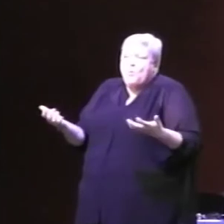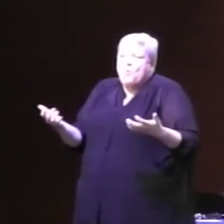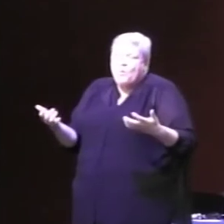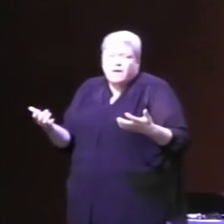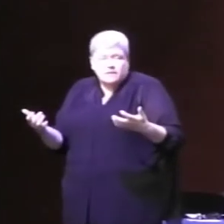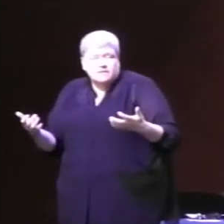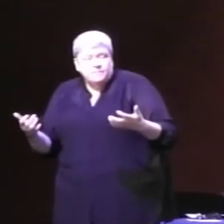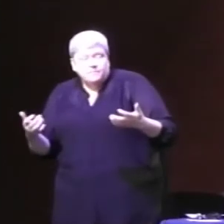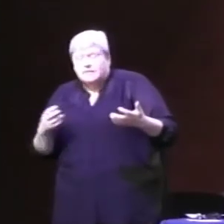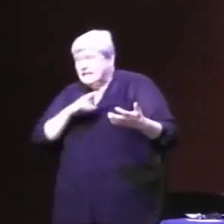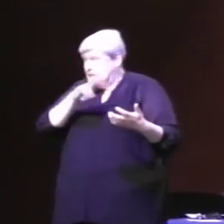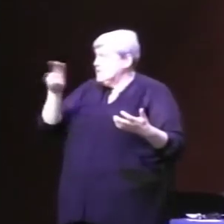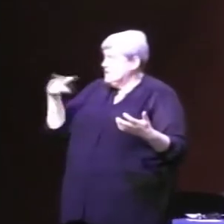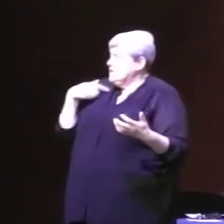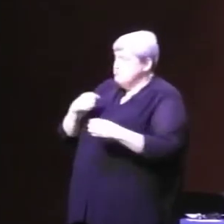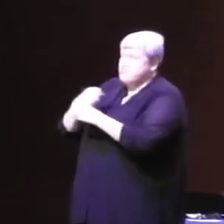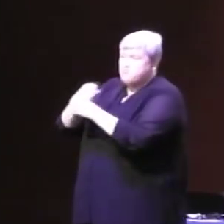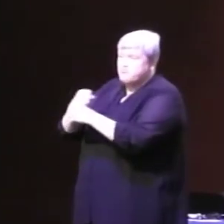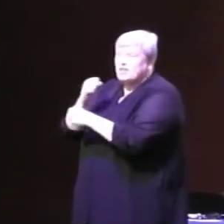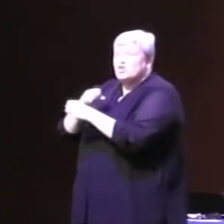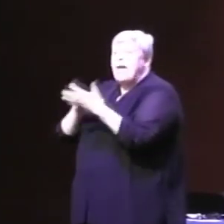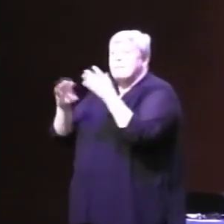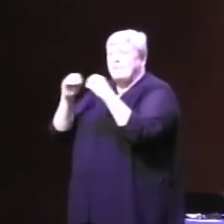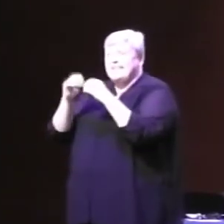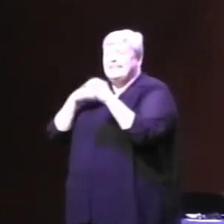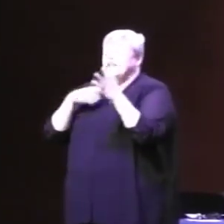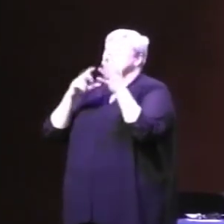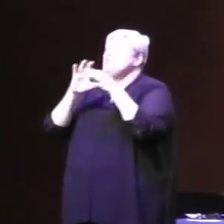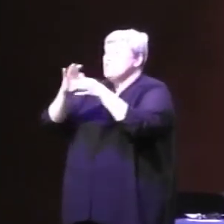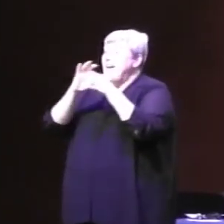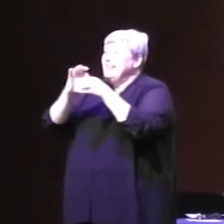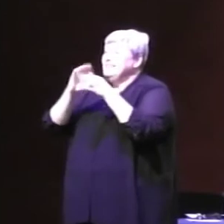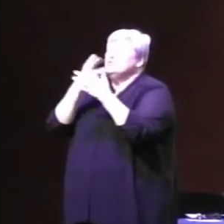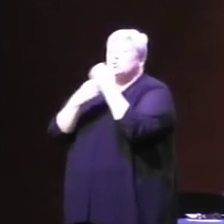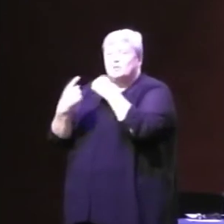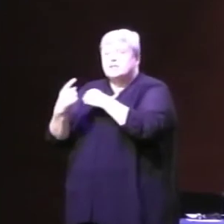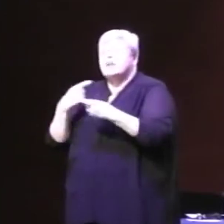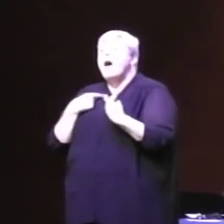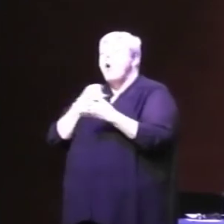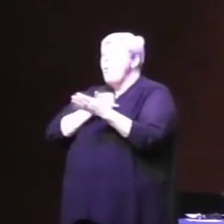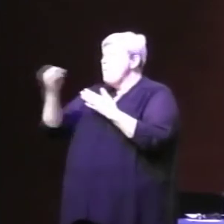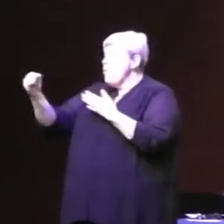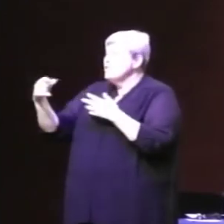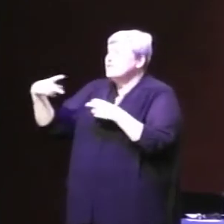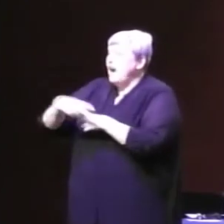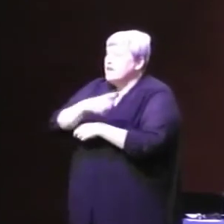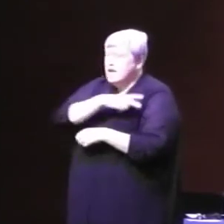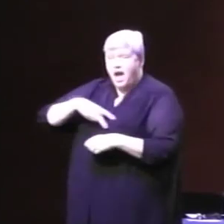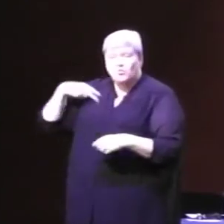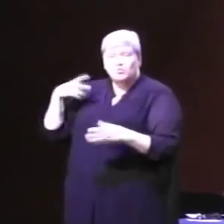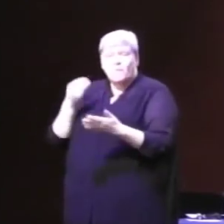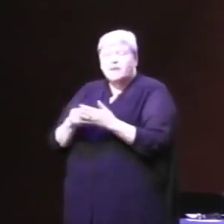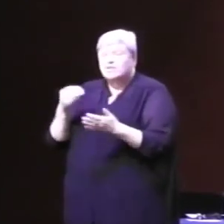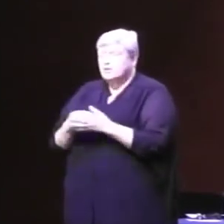was great to see the lobbies of Parliament organised by GMB Unite in unison to oppose the cuts in council budgets that the SNP were voting through. It